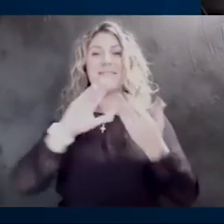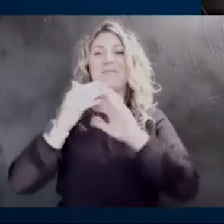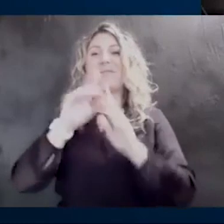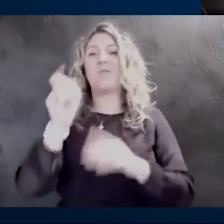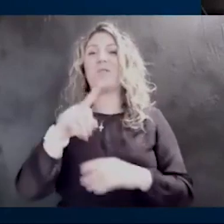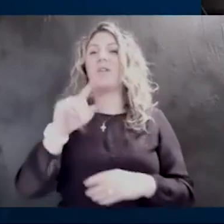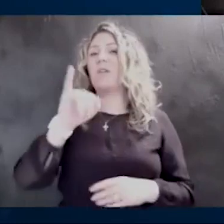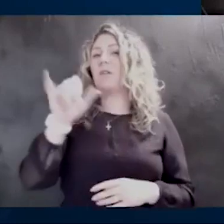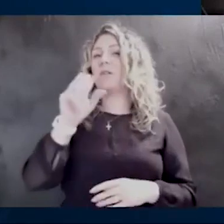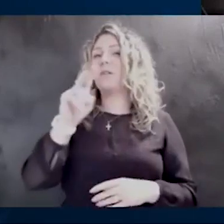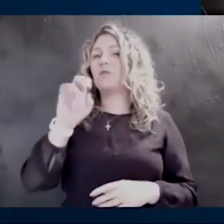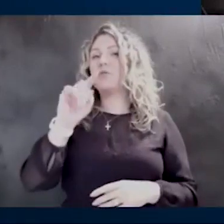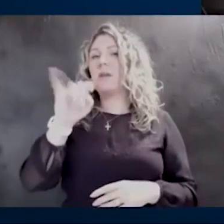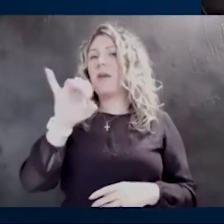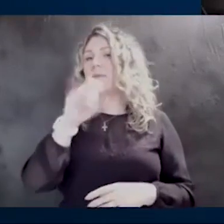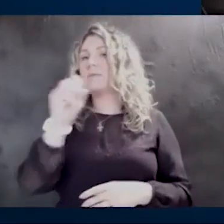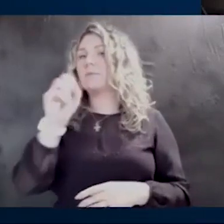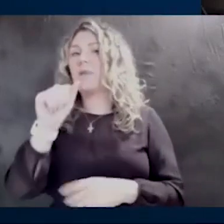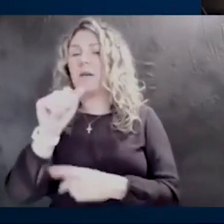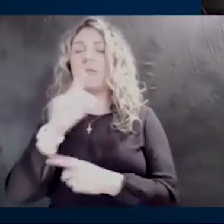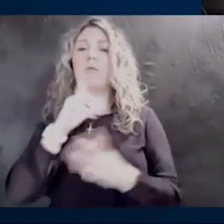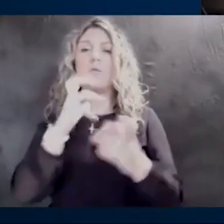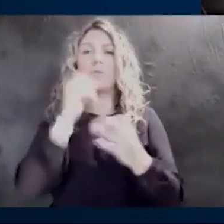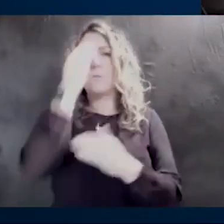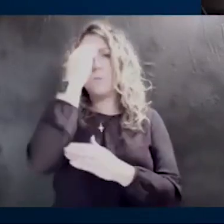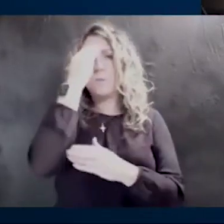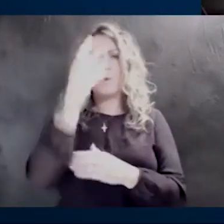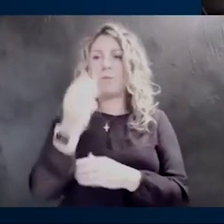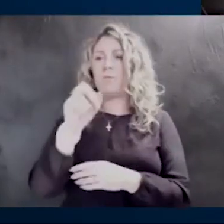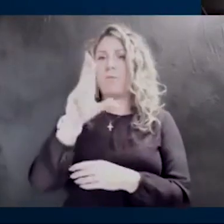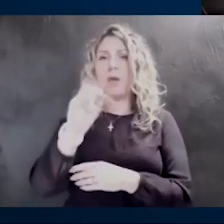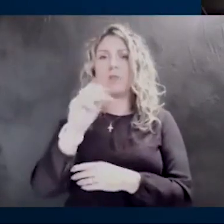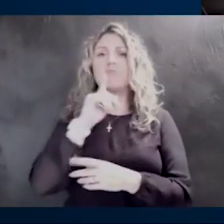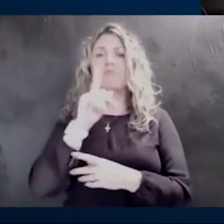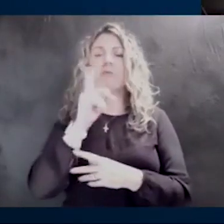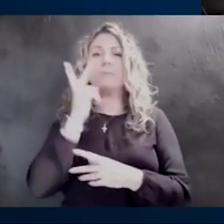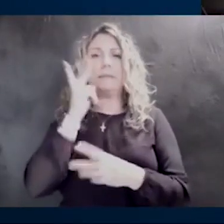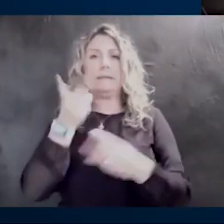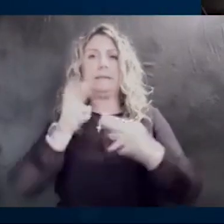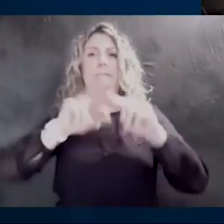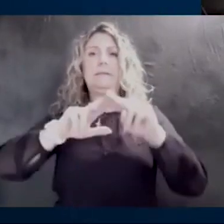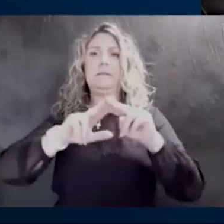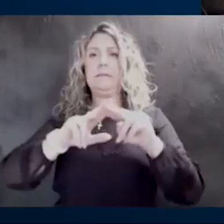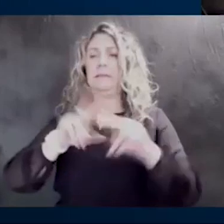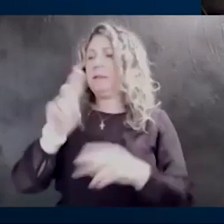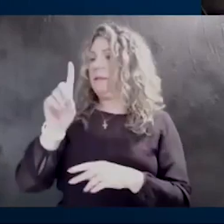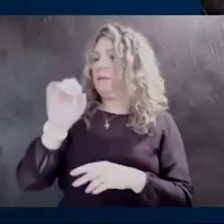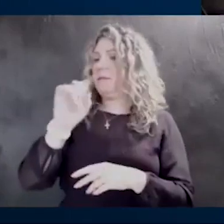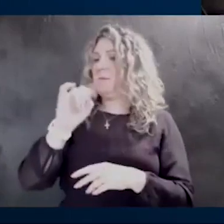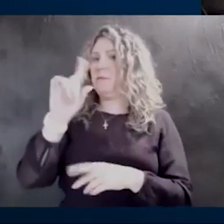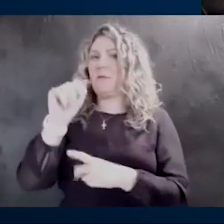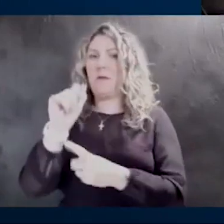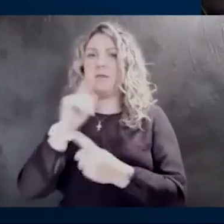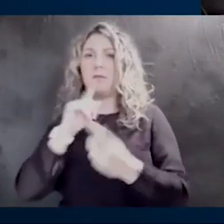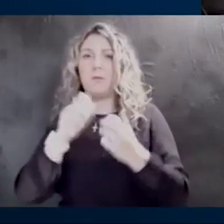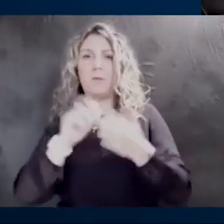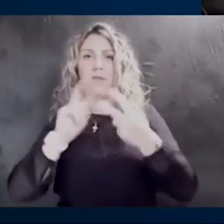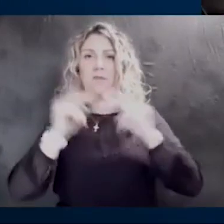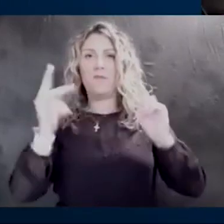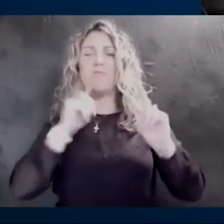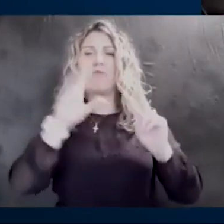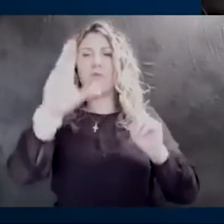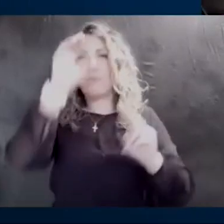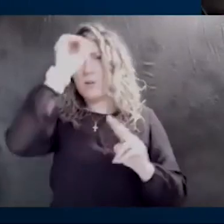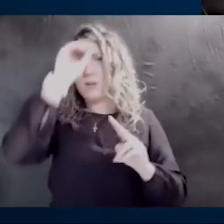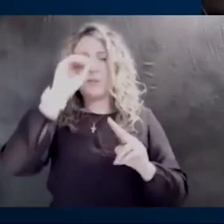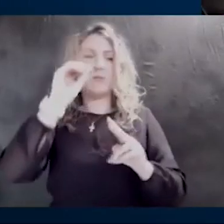to know, with the metro area seeing an uptick in the Delta variant, what is the doctor's opinions about schools